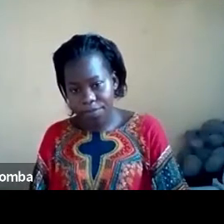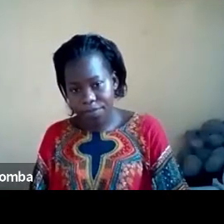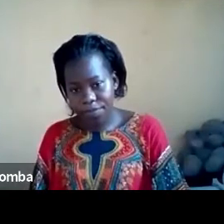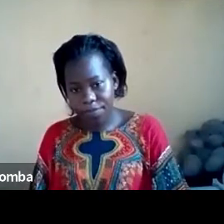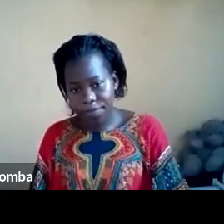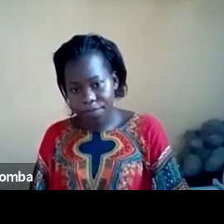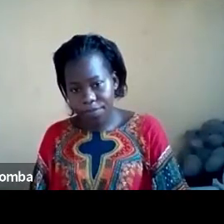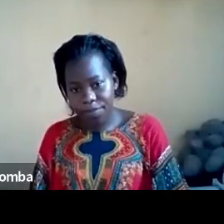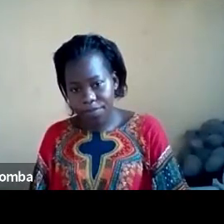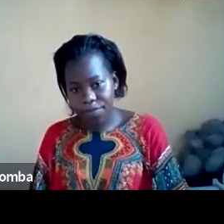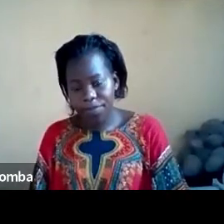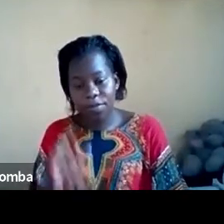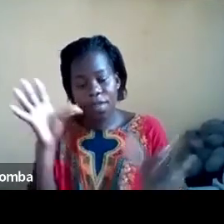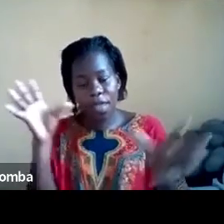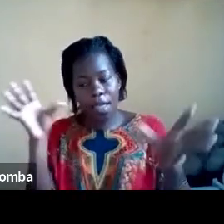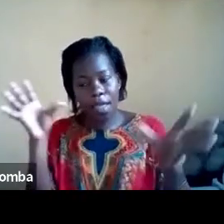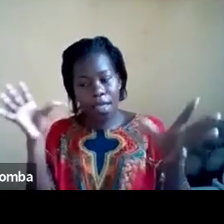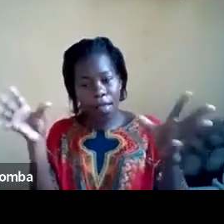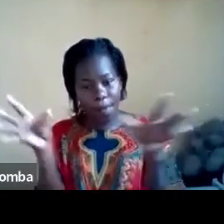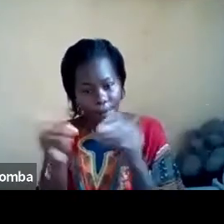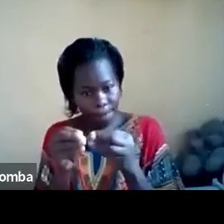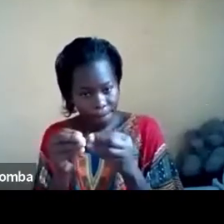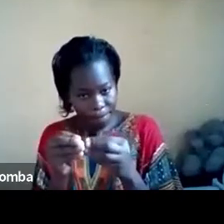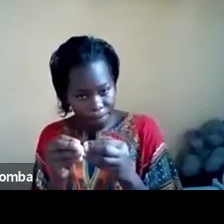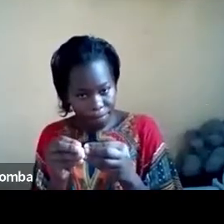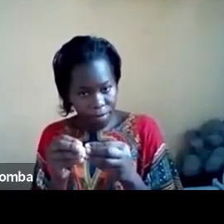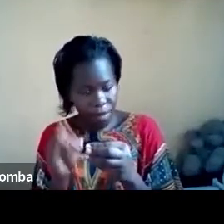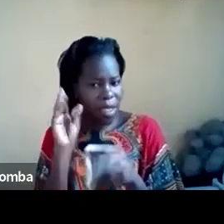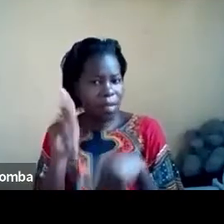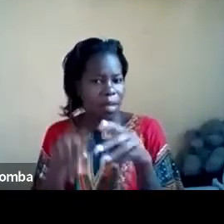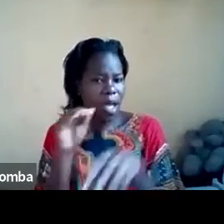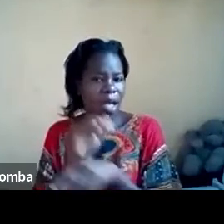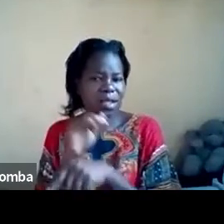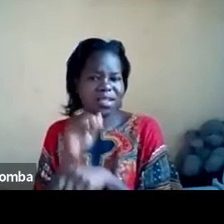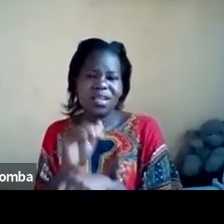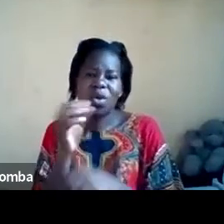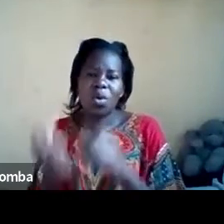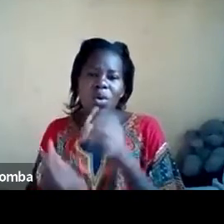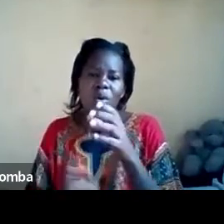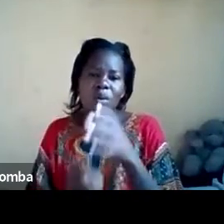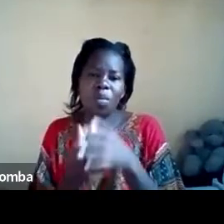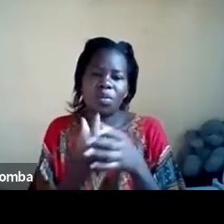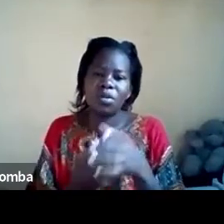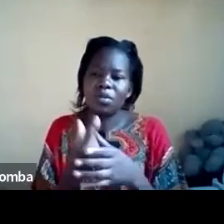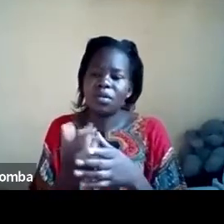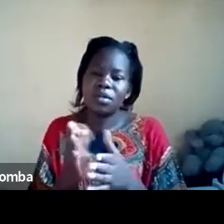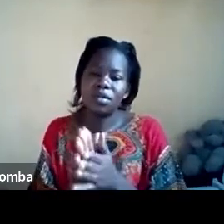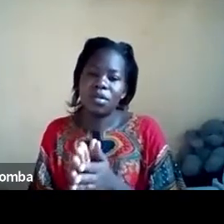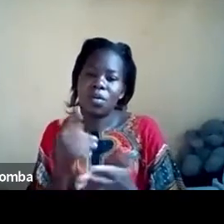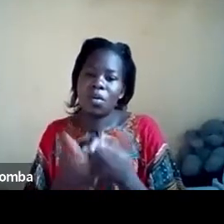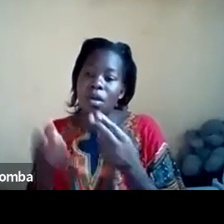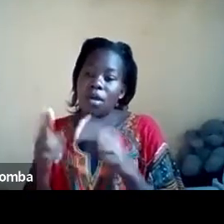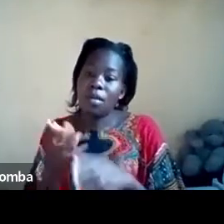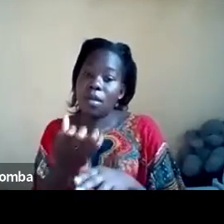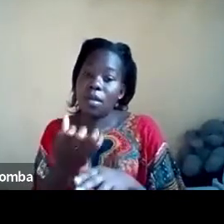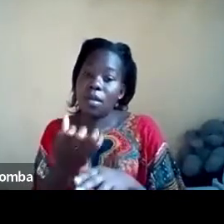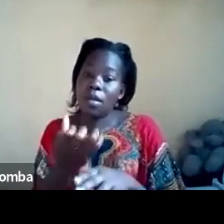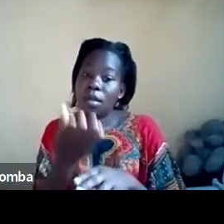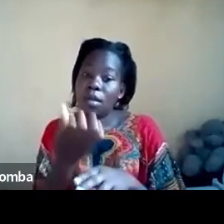about opportunities, what's out there. Like I shared, we have the strategy to formalize and the artisan and small scale